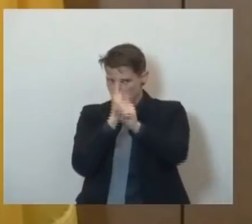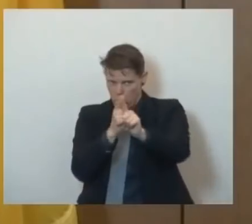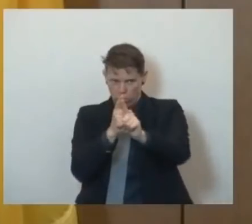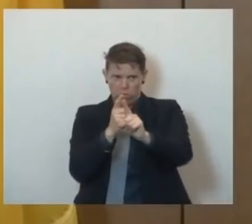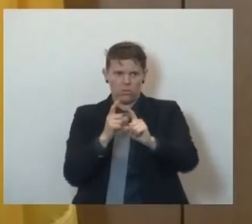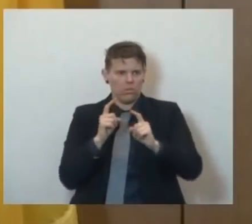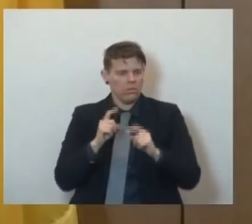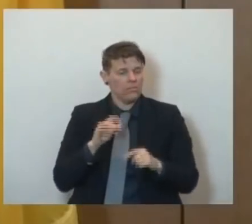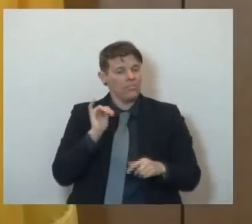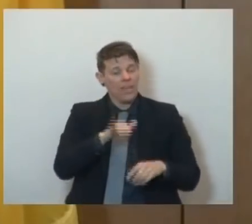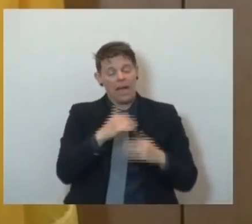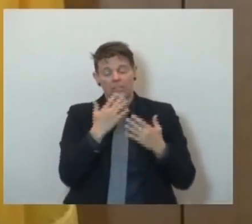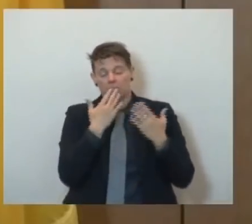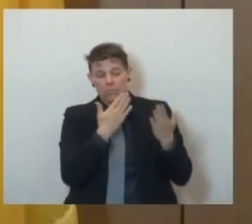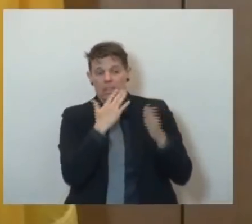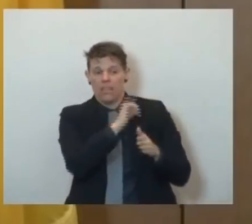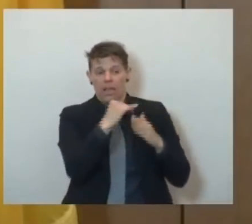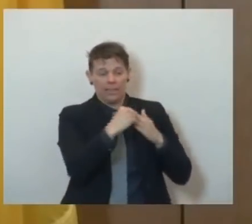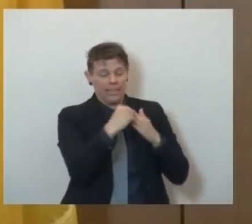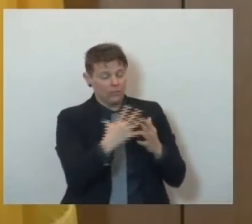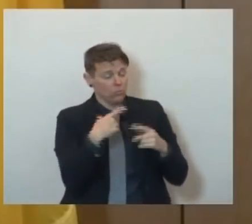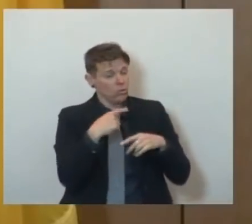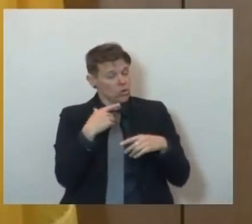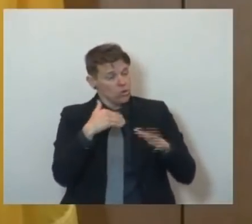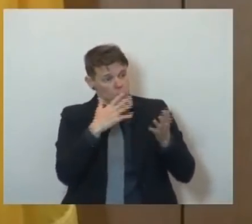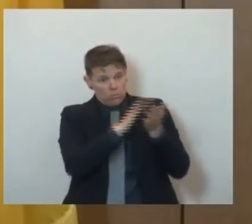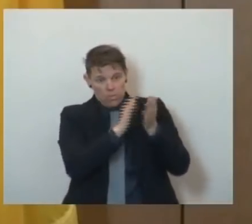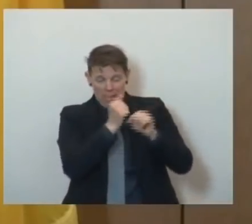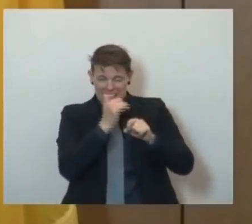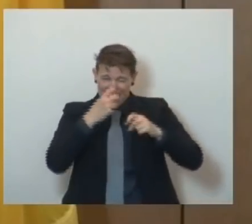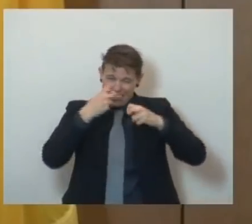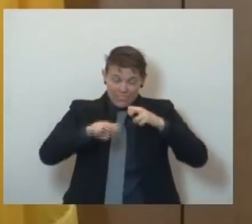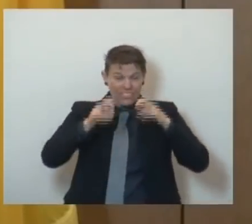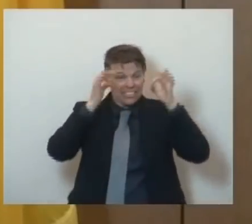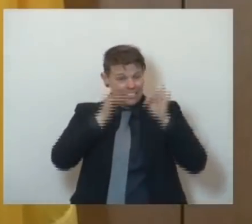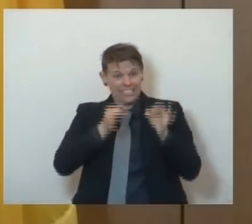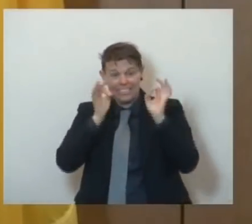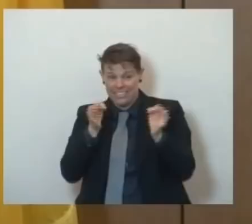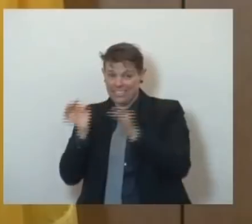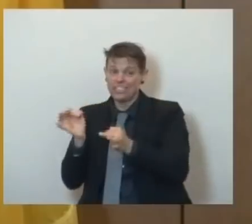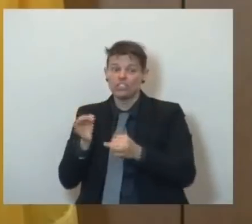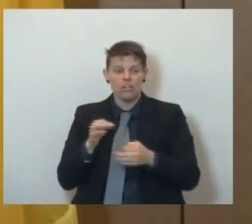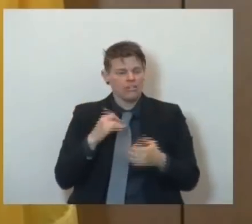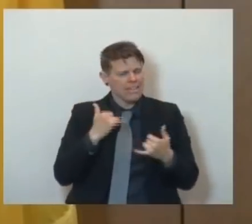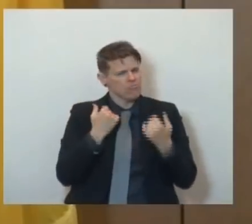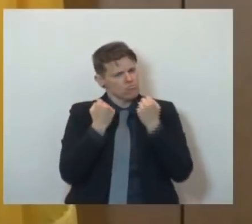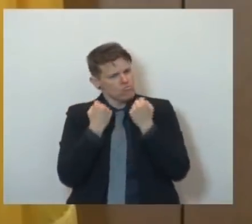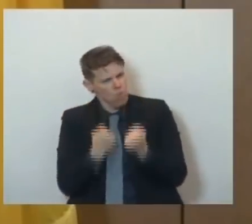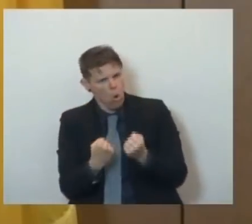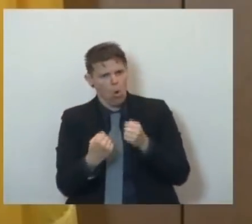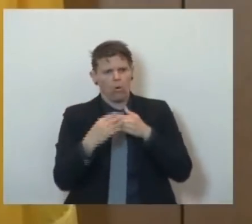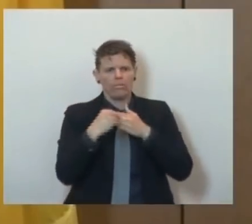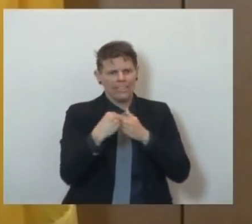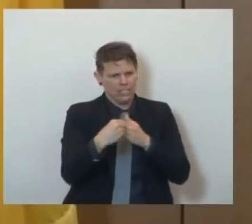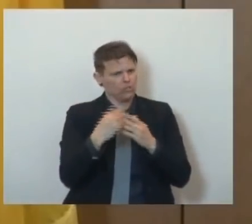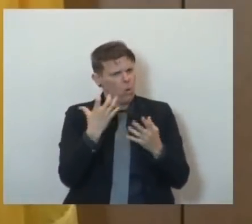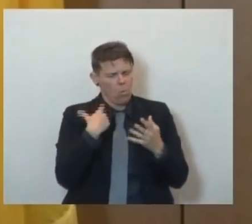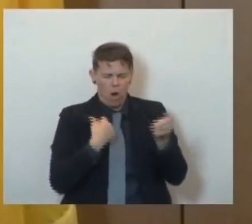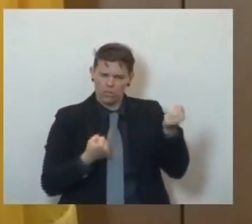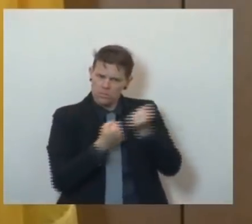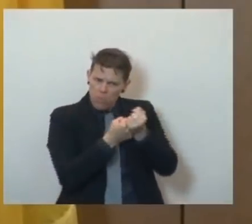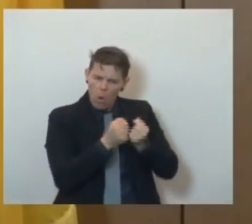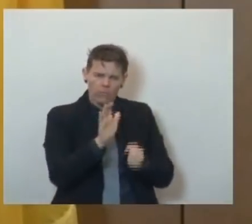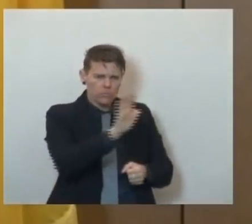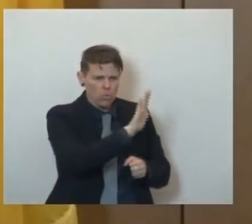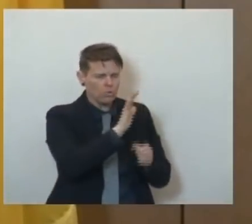hard decisions to make for your community. I think it takes incredible leadership, and we want to support that. Finding the